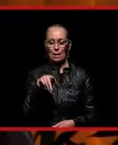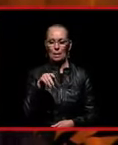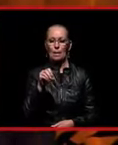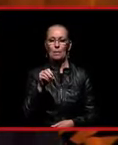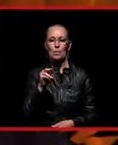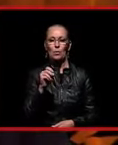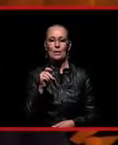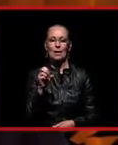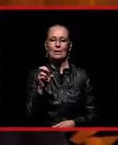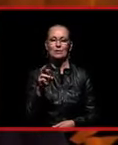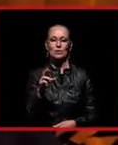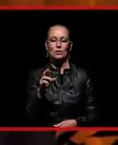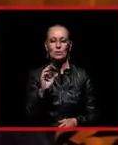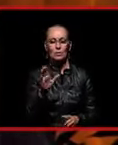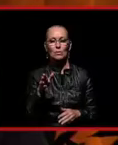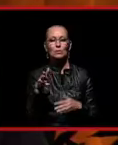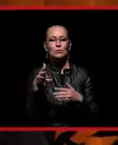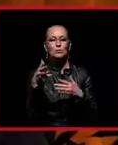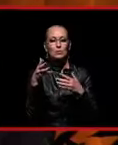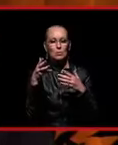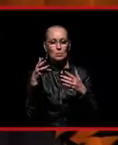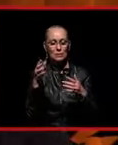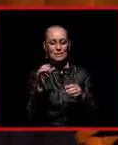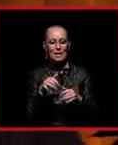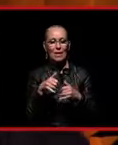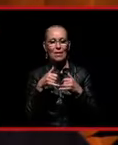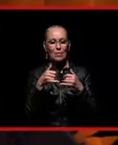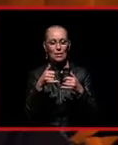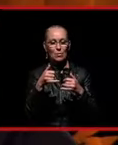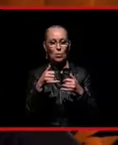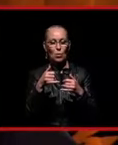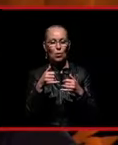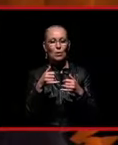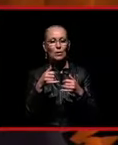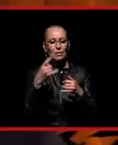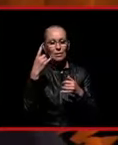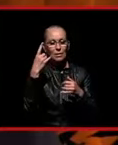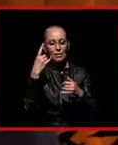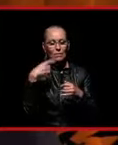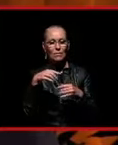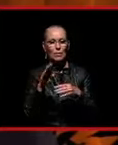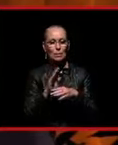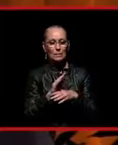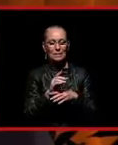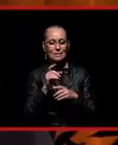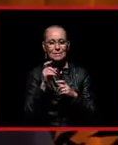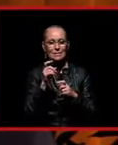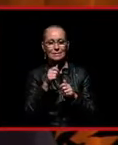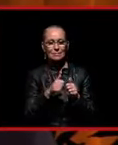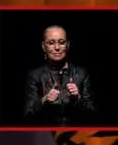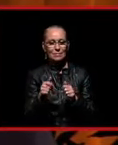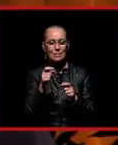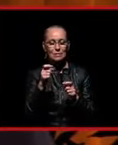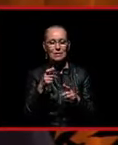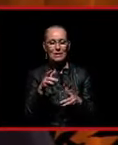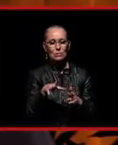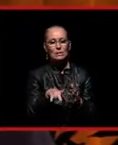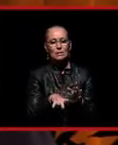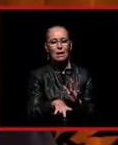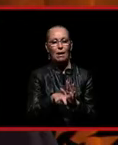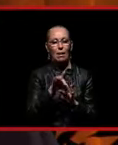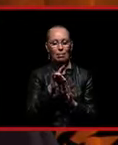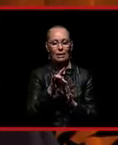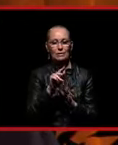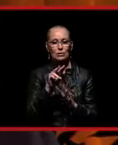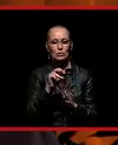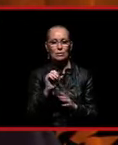A 1989 graduate of STCC's Business Administration Program, Attorney Poindexter was elected in 2010 as